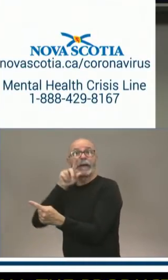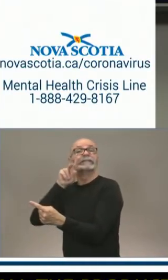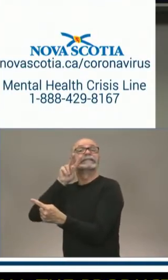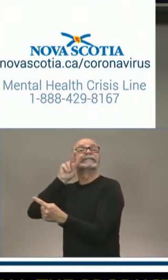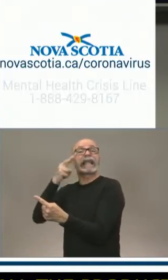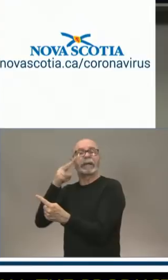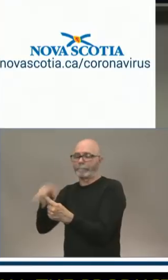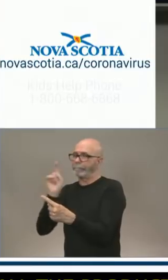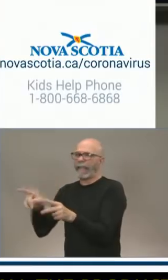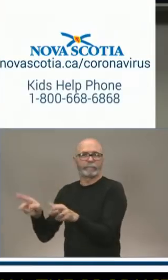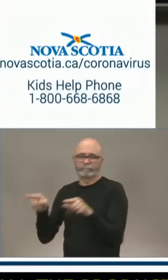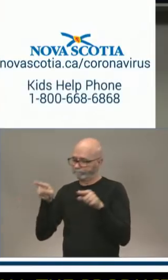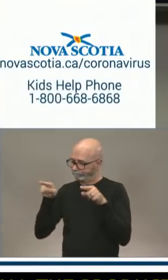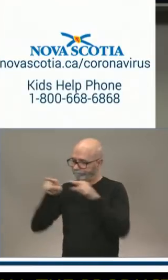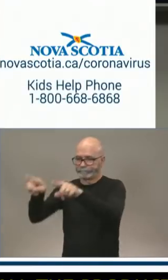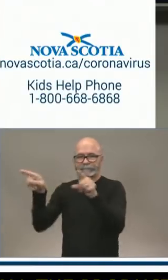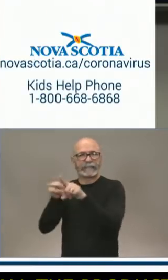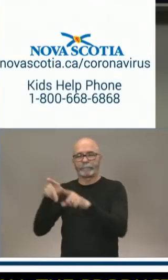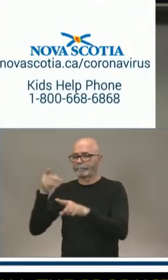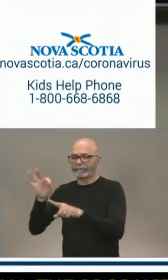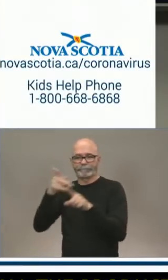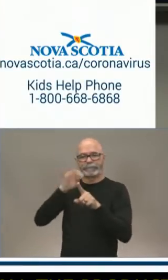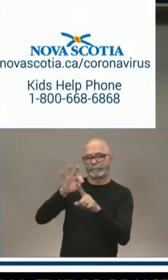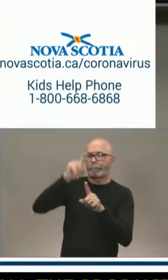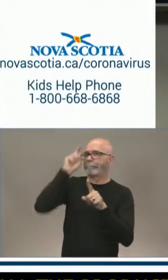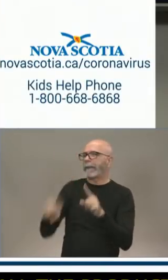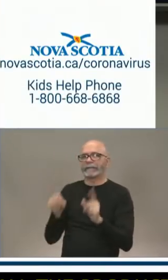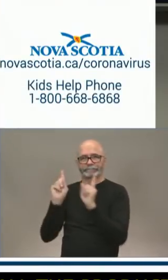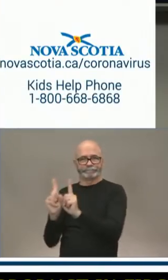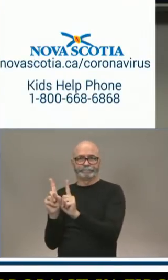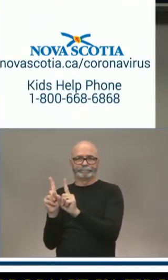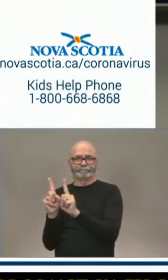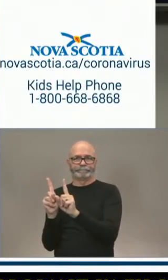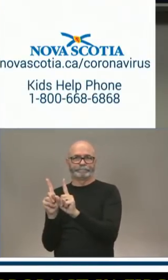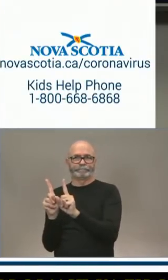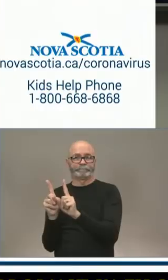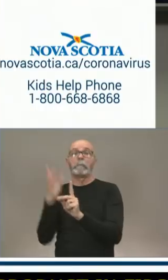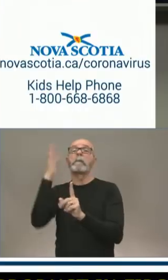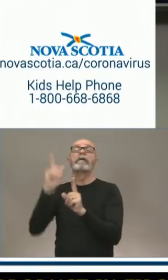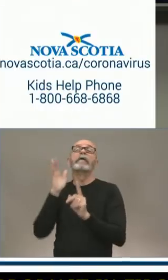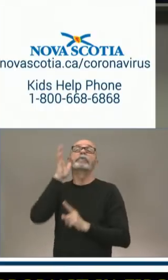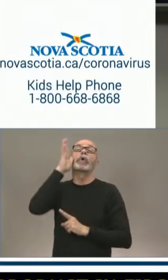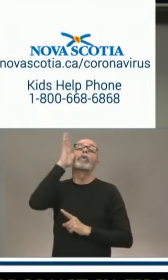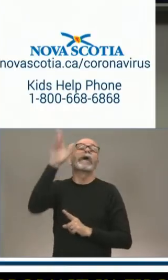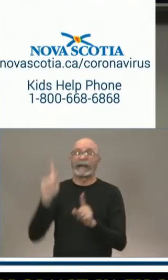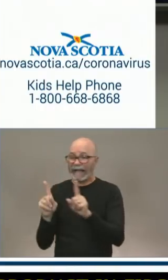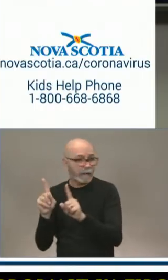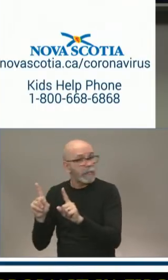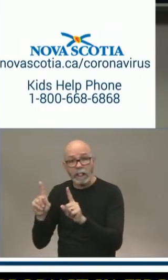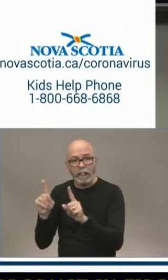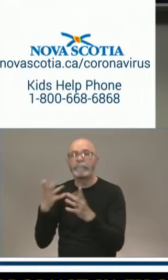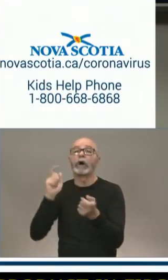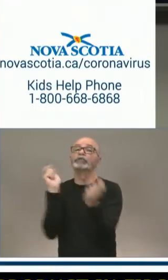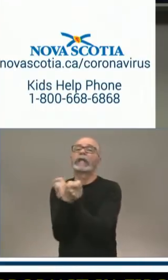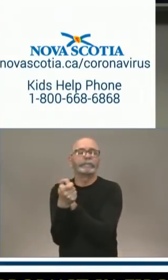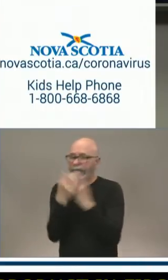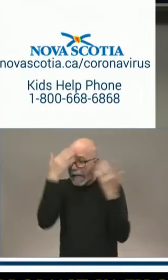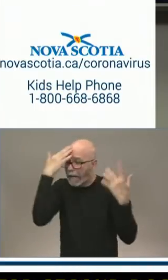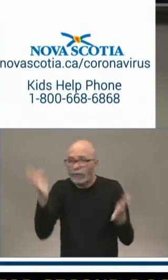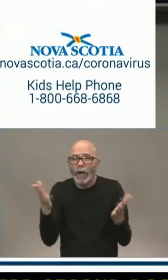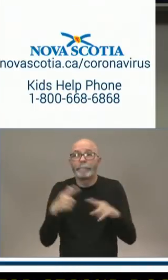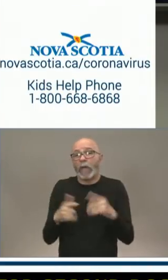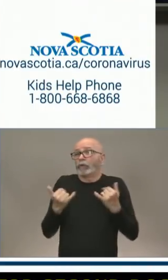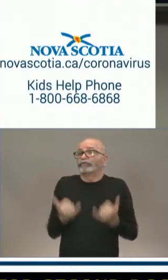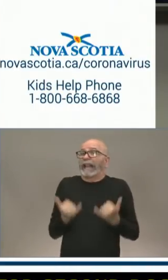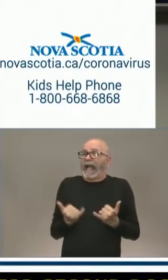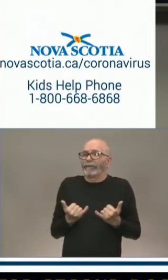not there yet. It's all because we're moving so fast with the clinical trial data and everything, and